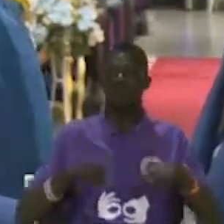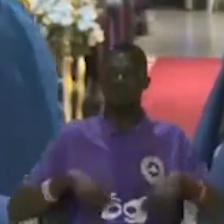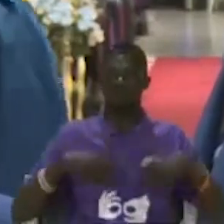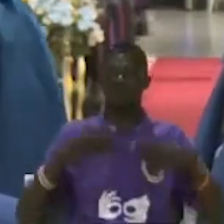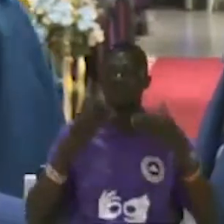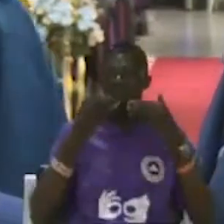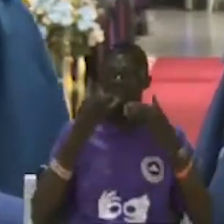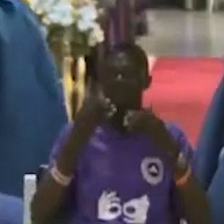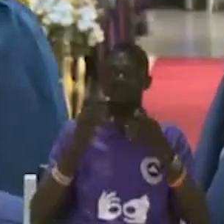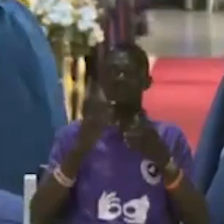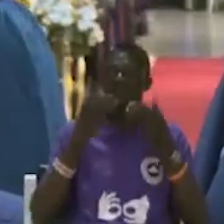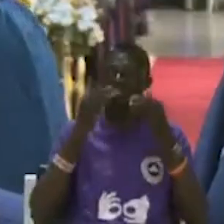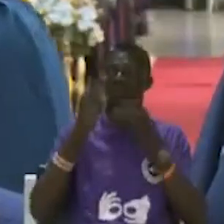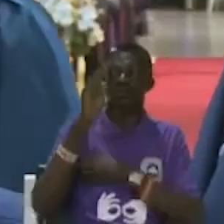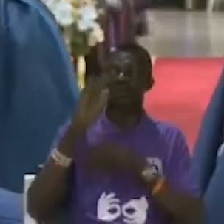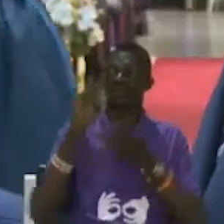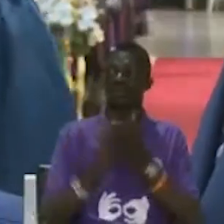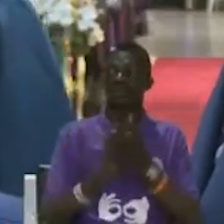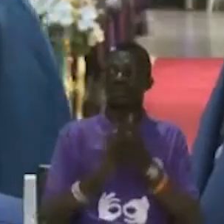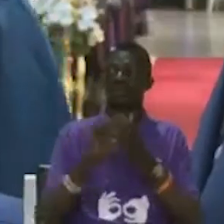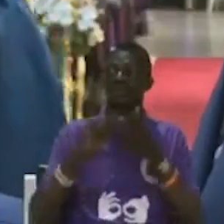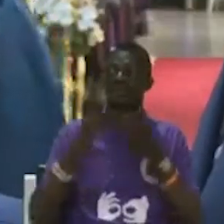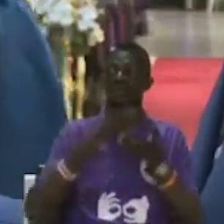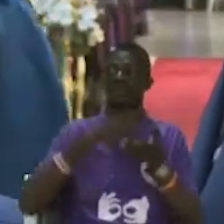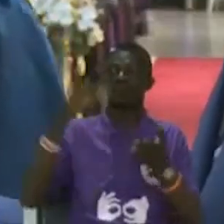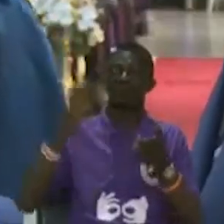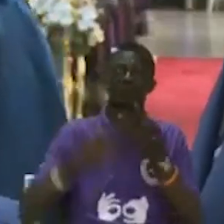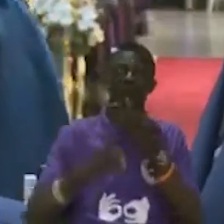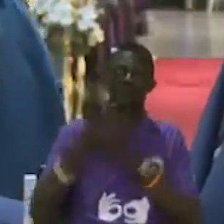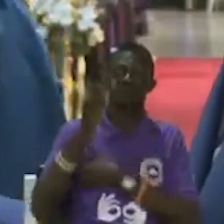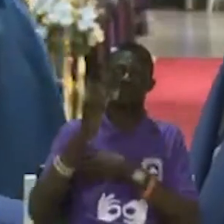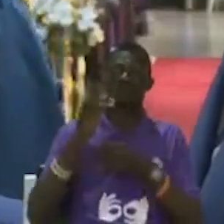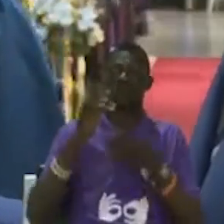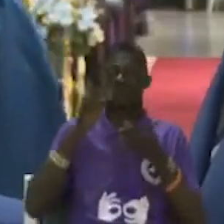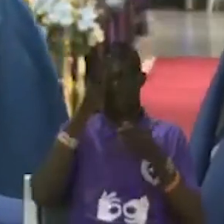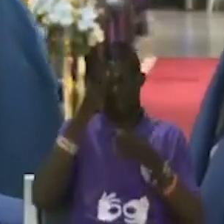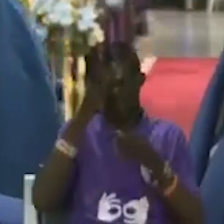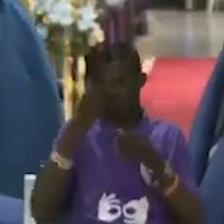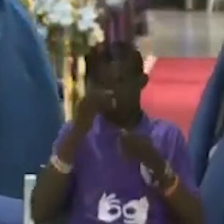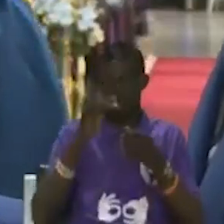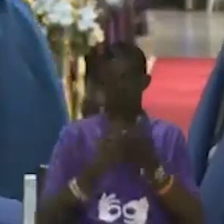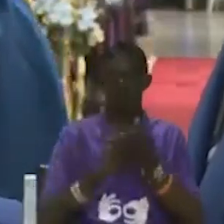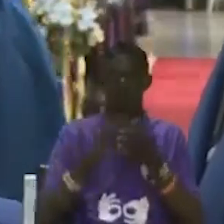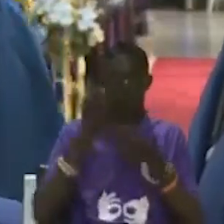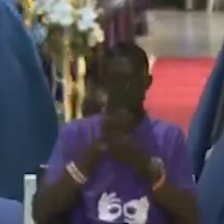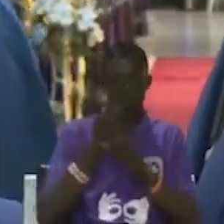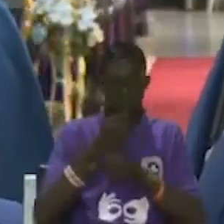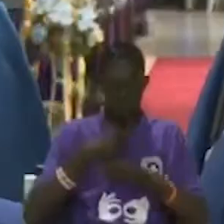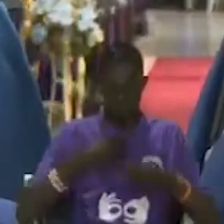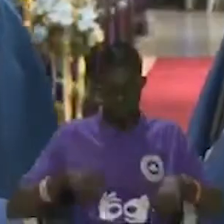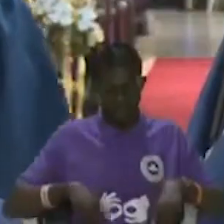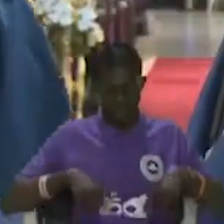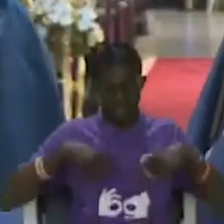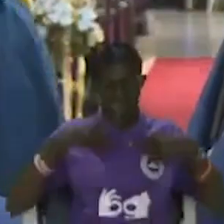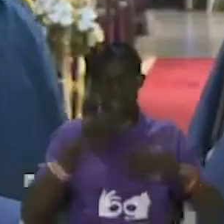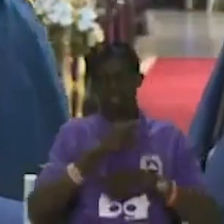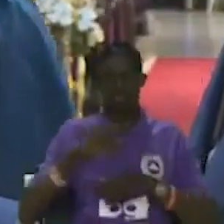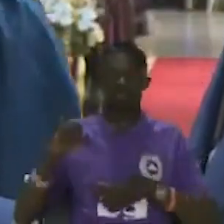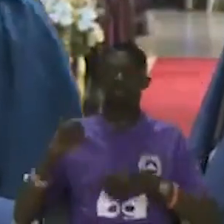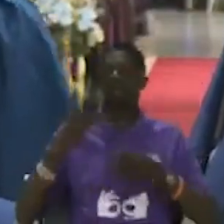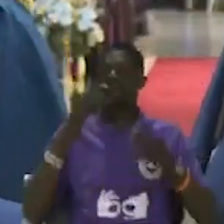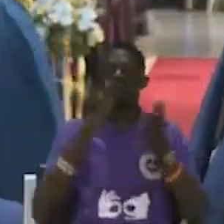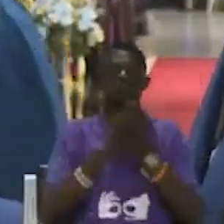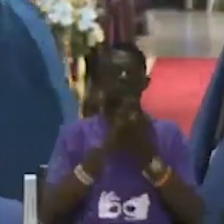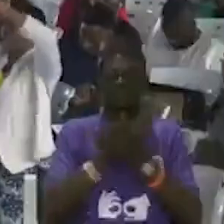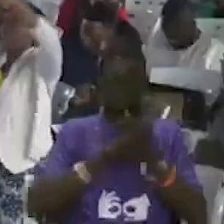to thank God. I want to give glory to the God of Daddy Gio for making me a survivor. Praise